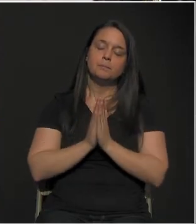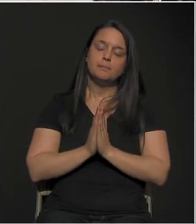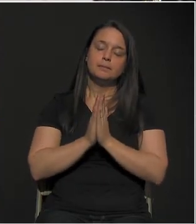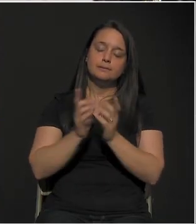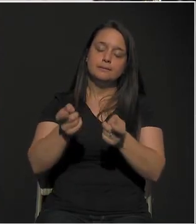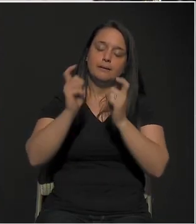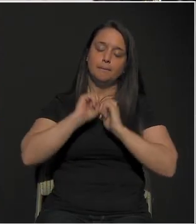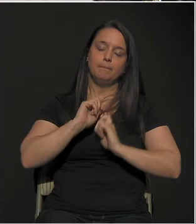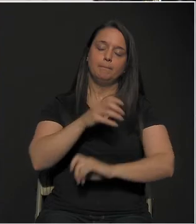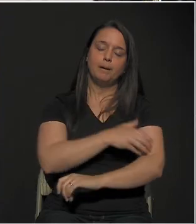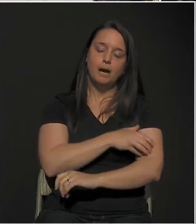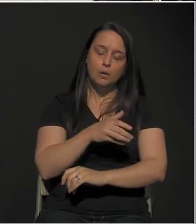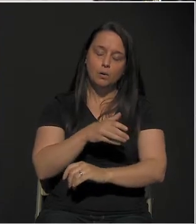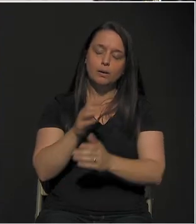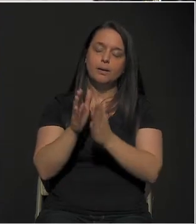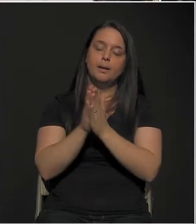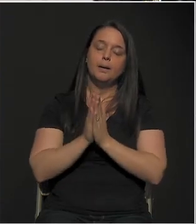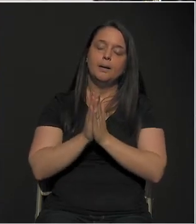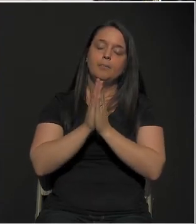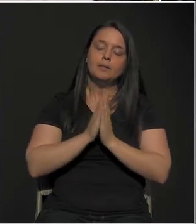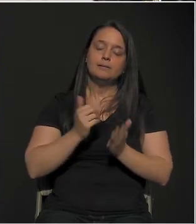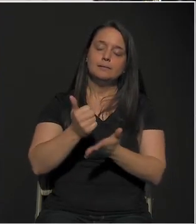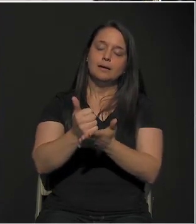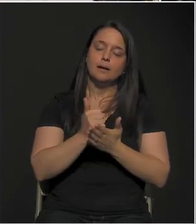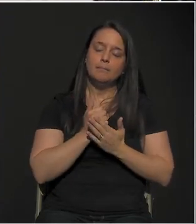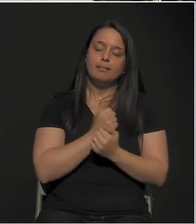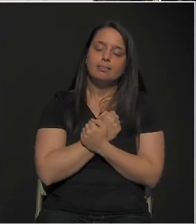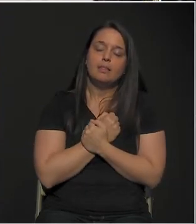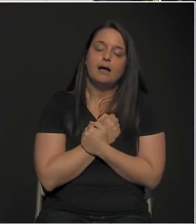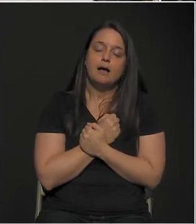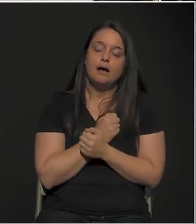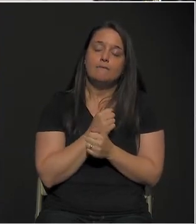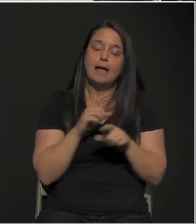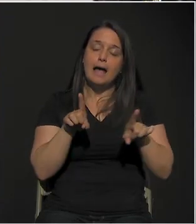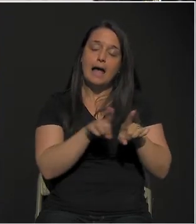power. Please help me love as you love.